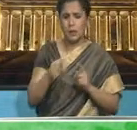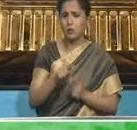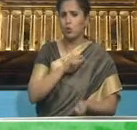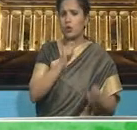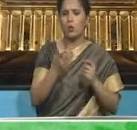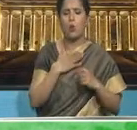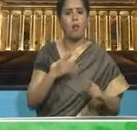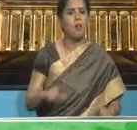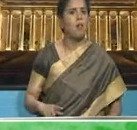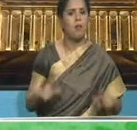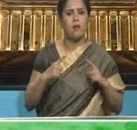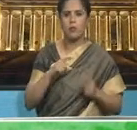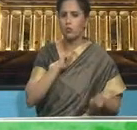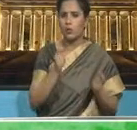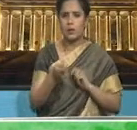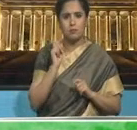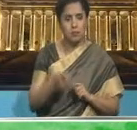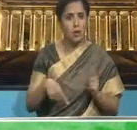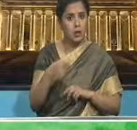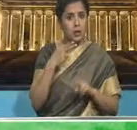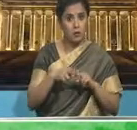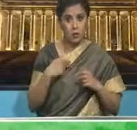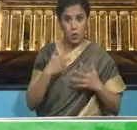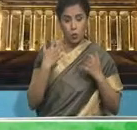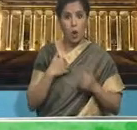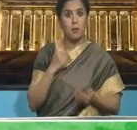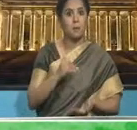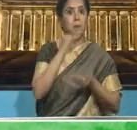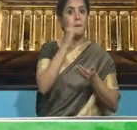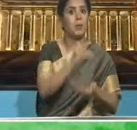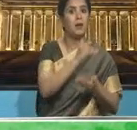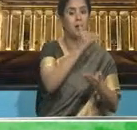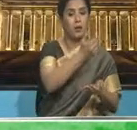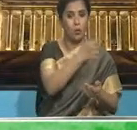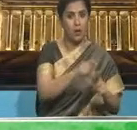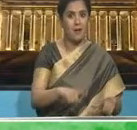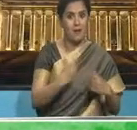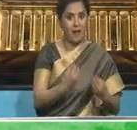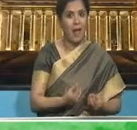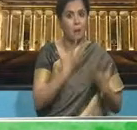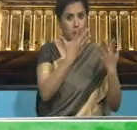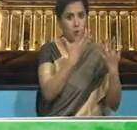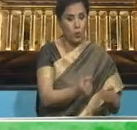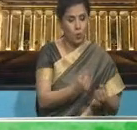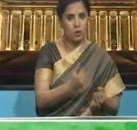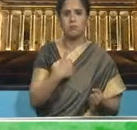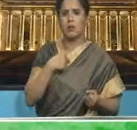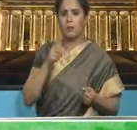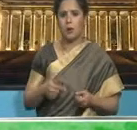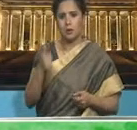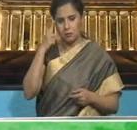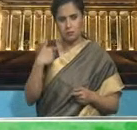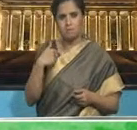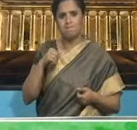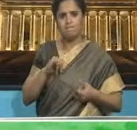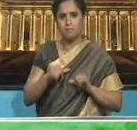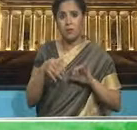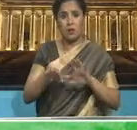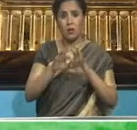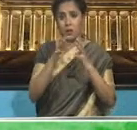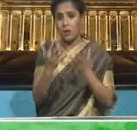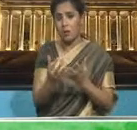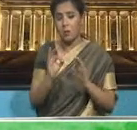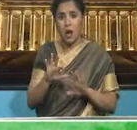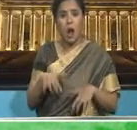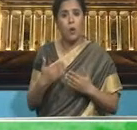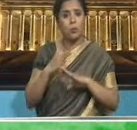our lifestyle if we want our children to live happily on this fragile planet.